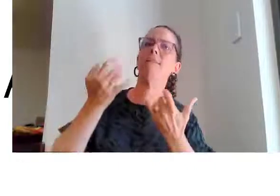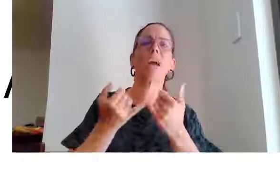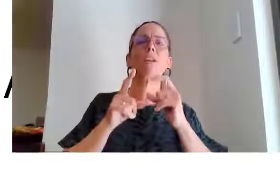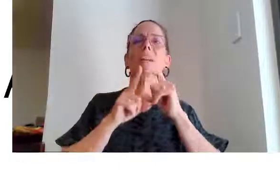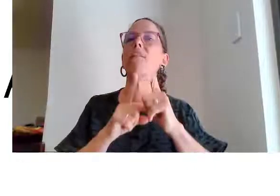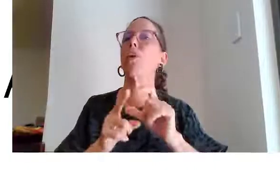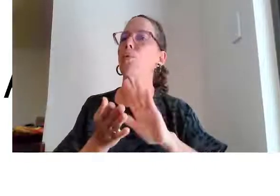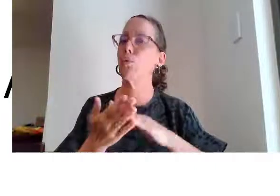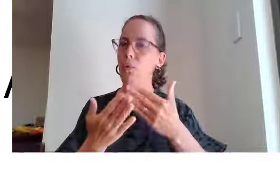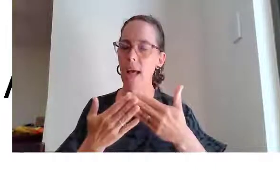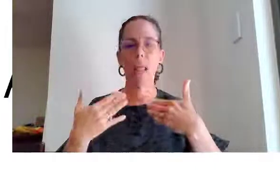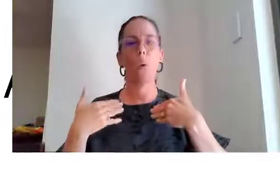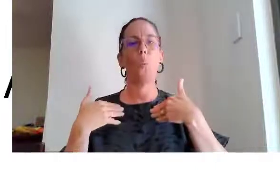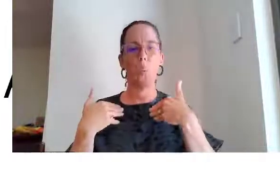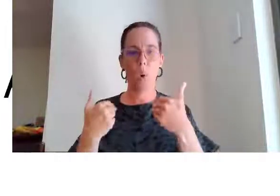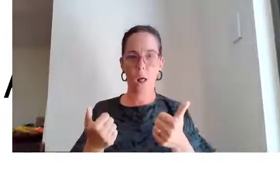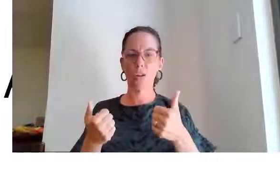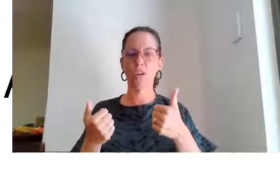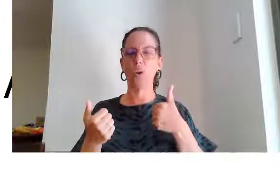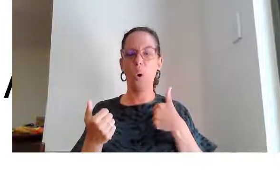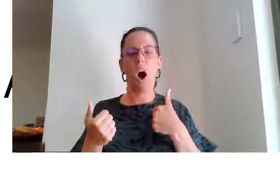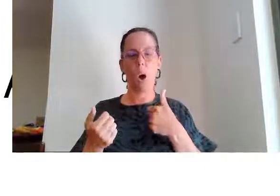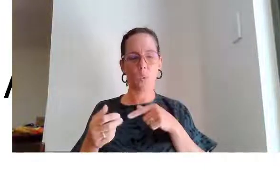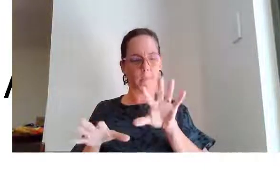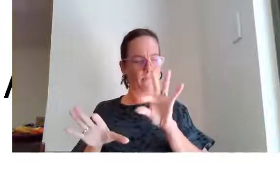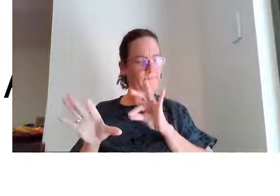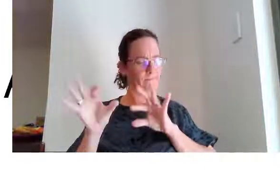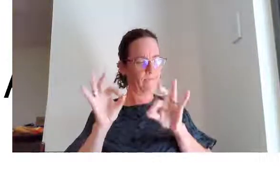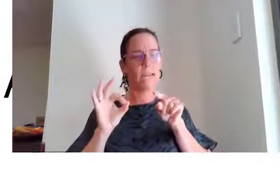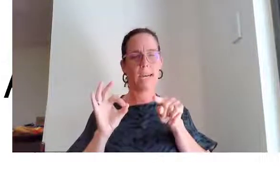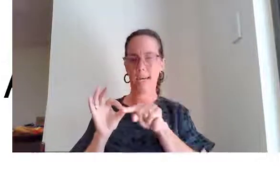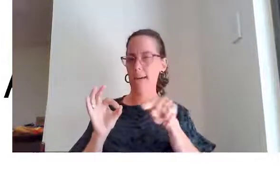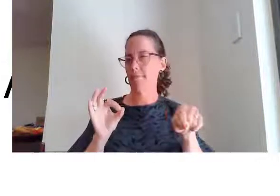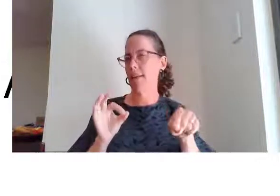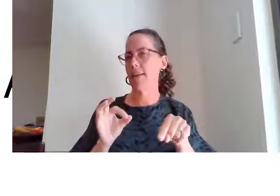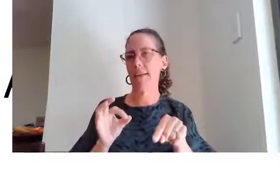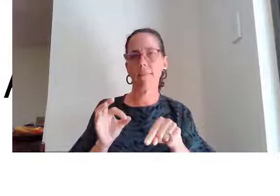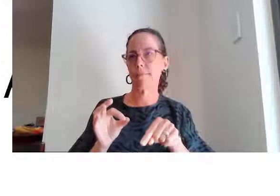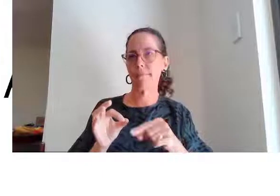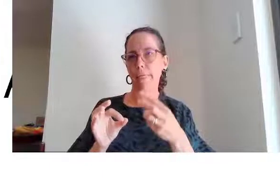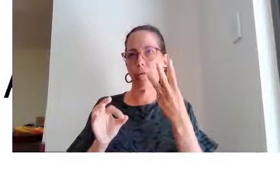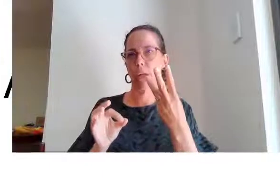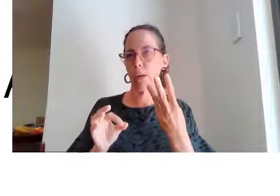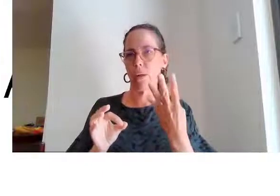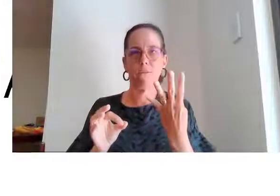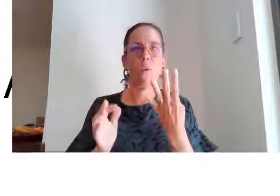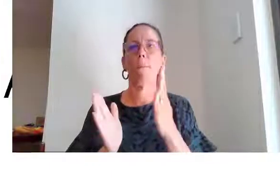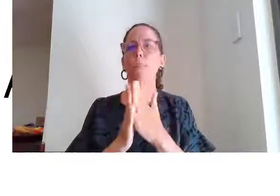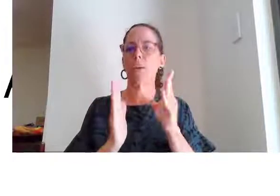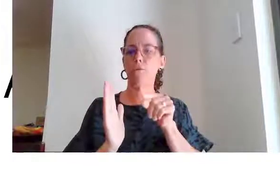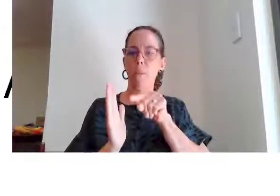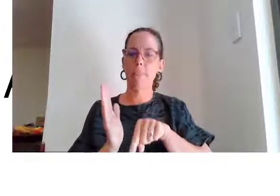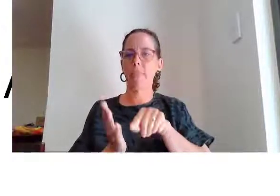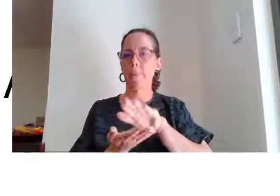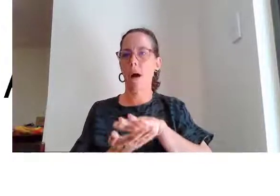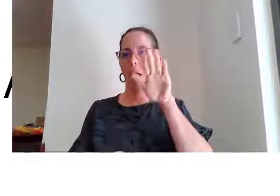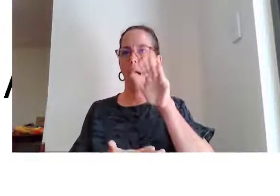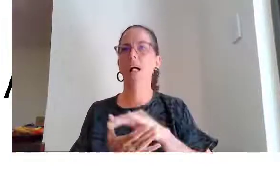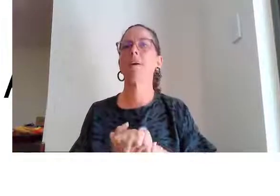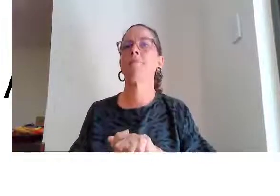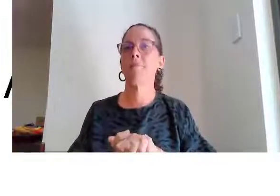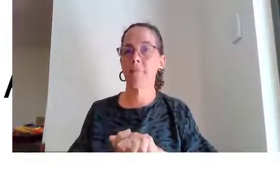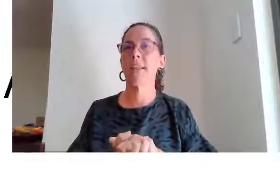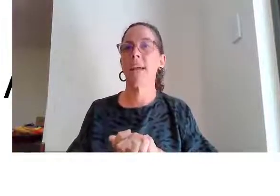translate into Auslan. Sometimes it was really difficult and they just did not translate well at all. So we needed to be careful with that selection, and we might end